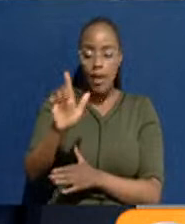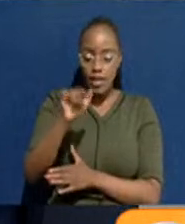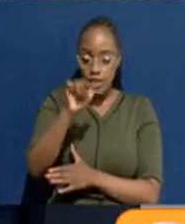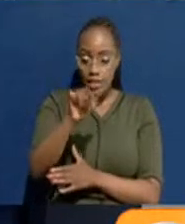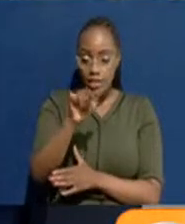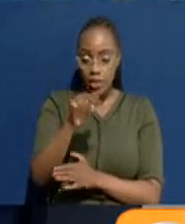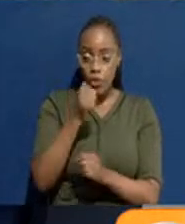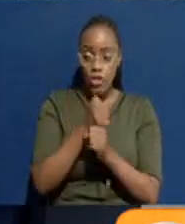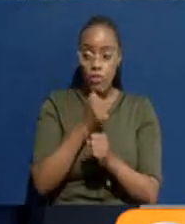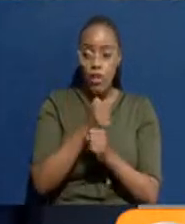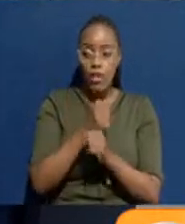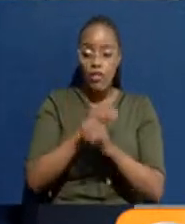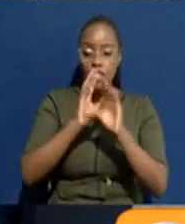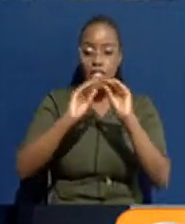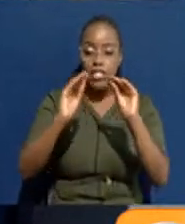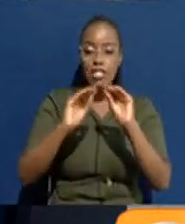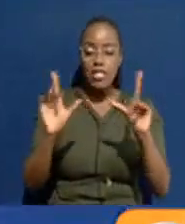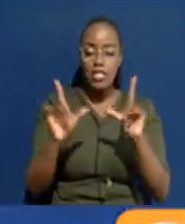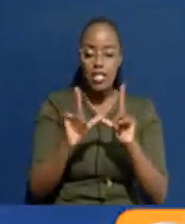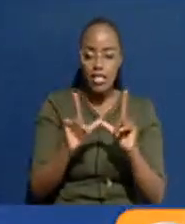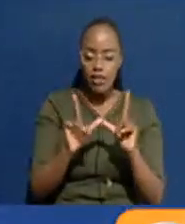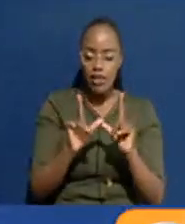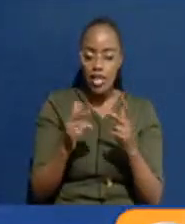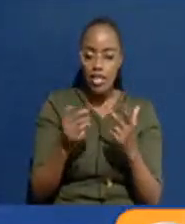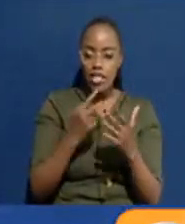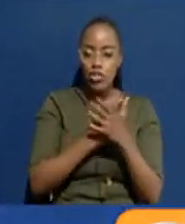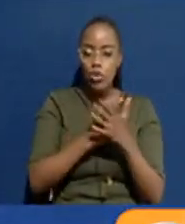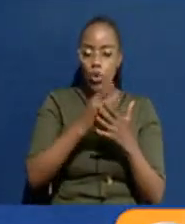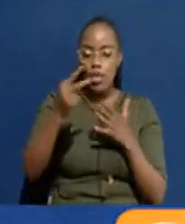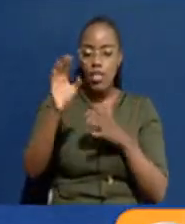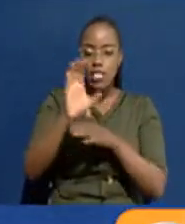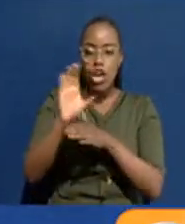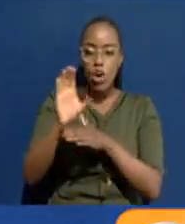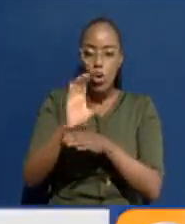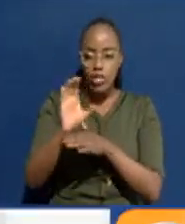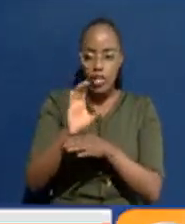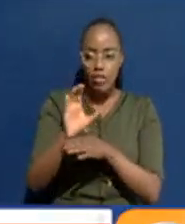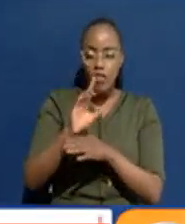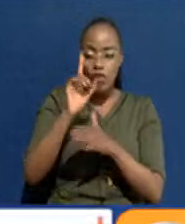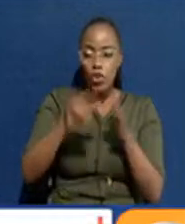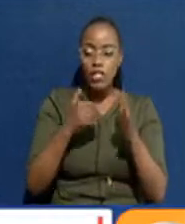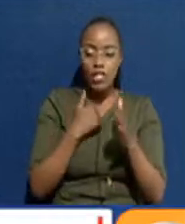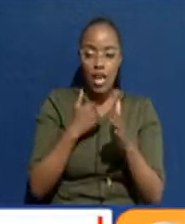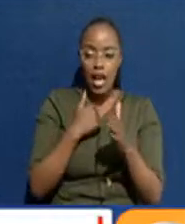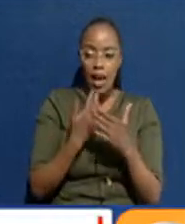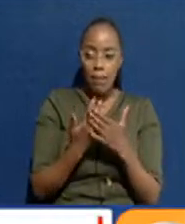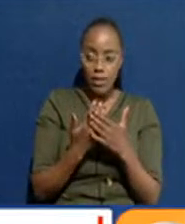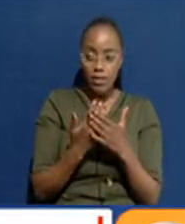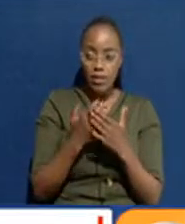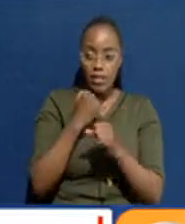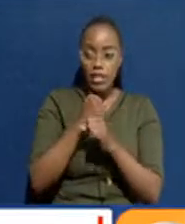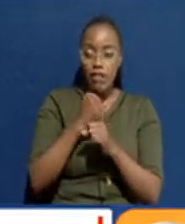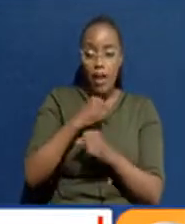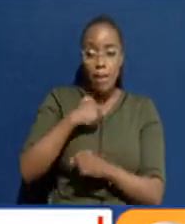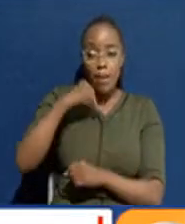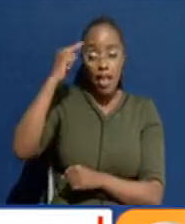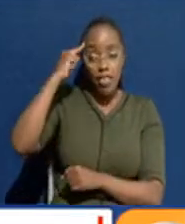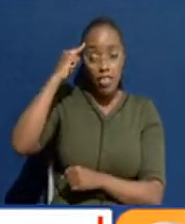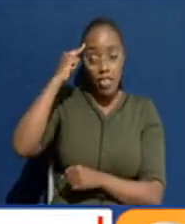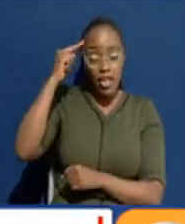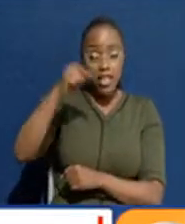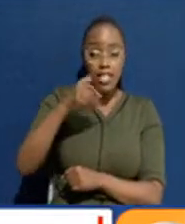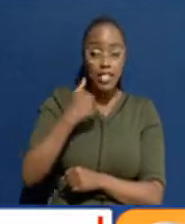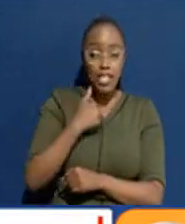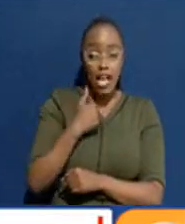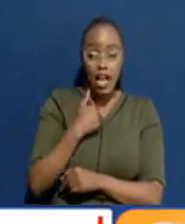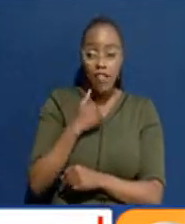of teaching certificates, 2 weeks courses, what has been the value add on the economy. I don't think that it has